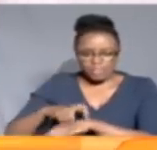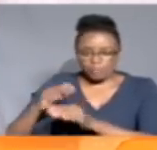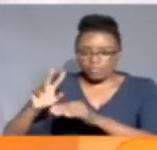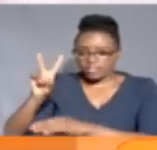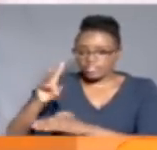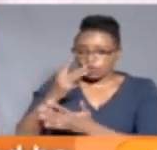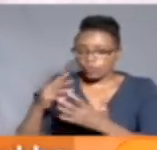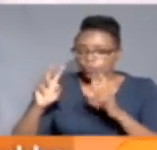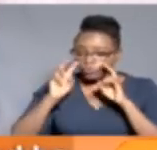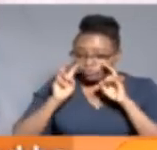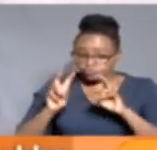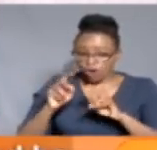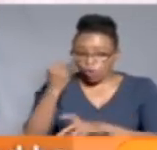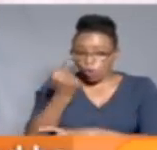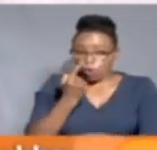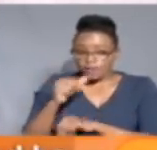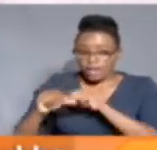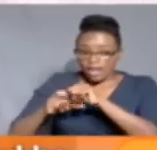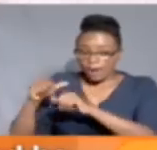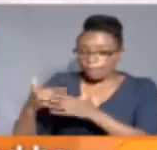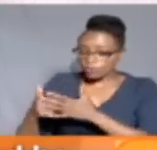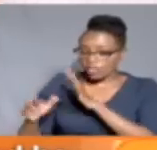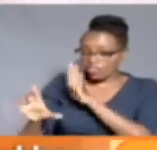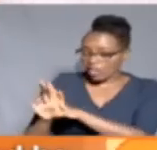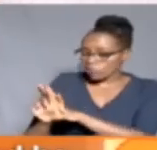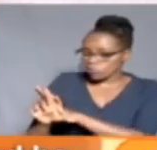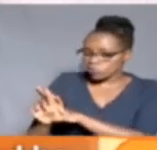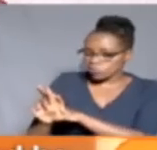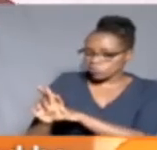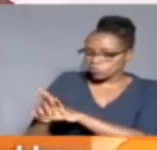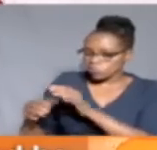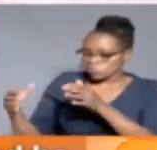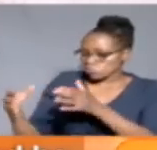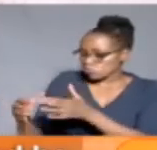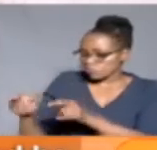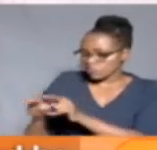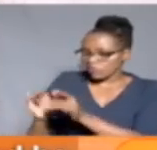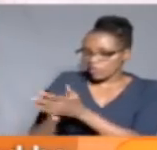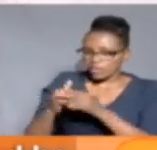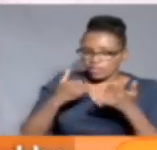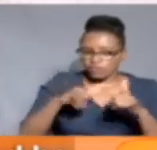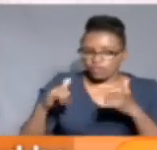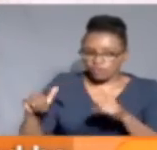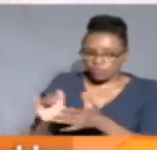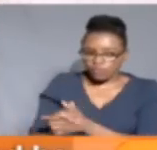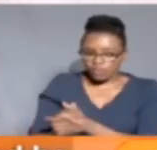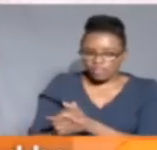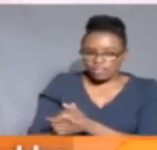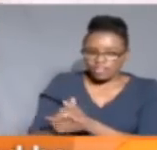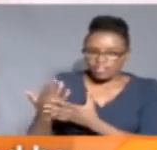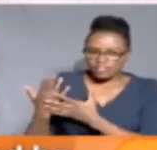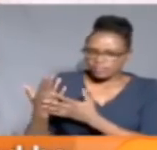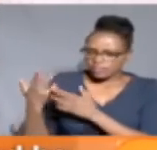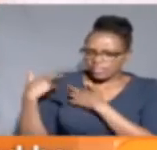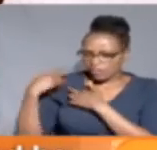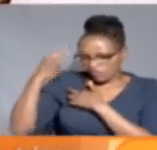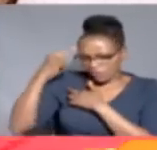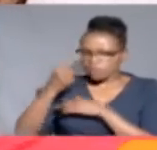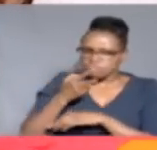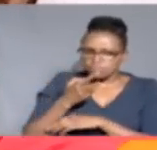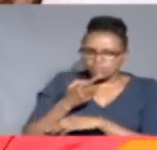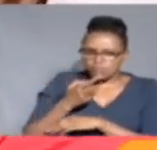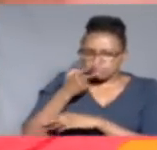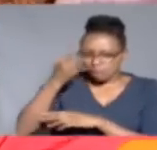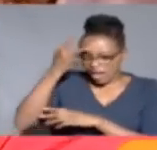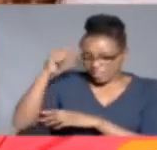thing we need to look at is not just about the law enforcement, the judiciary, and let me play the devil's advocate. Mm-hmm. What's the role of parents in all this? Where's the